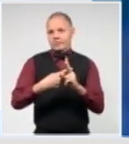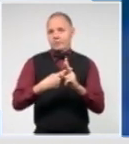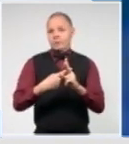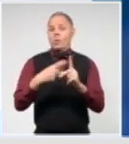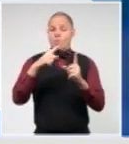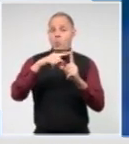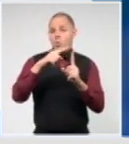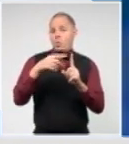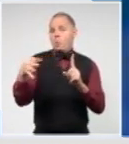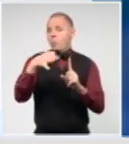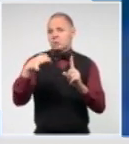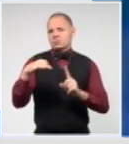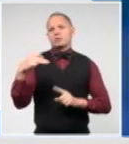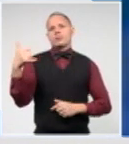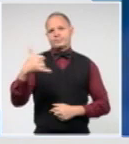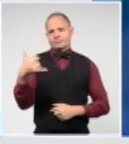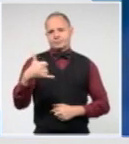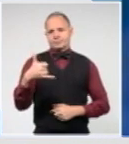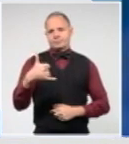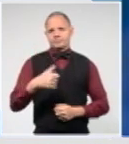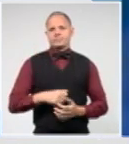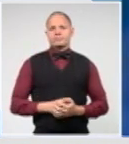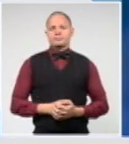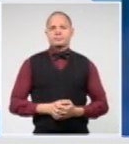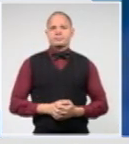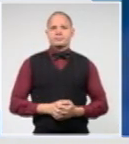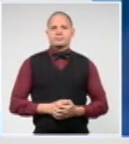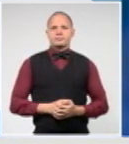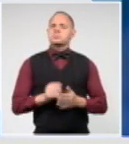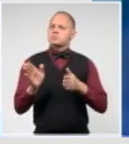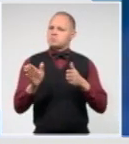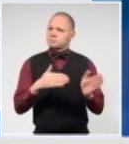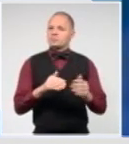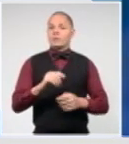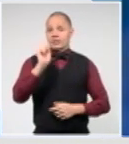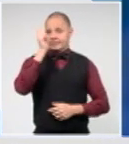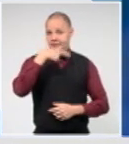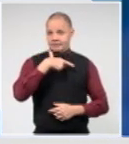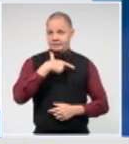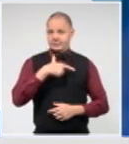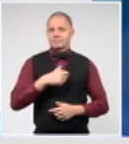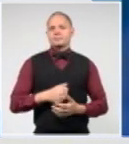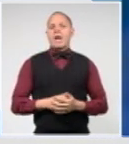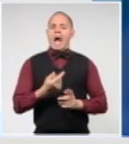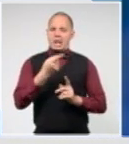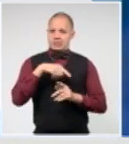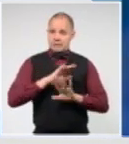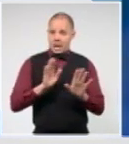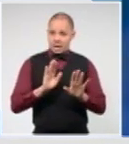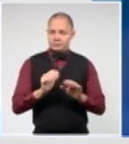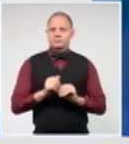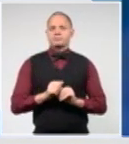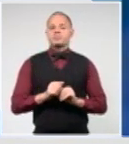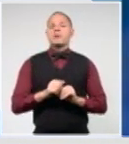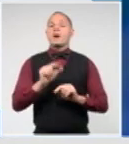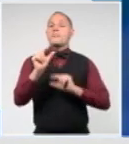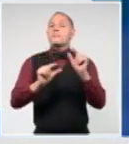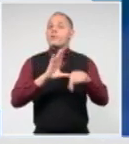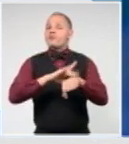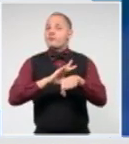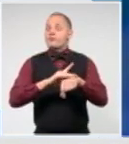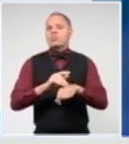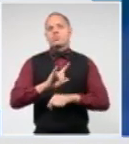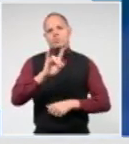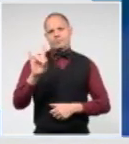to the municipalities of Yaguajay with 2 and Hatibonico with 1 case. The